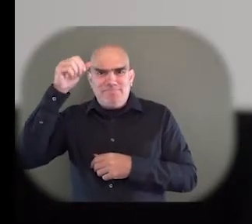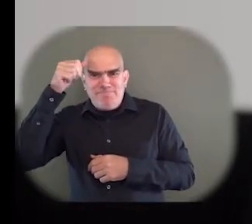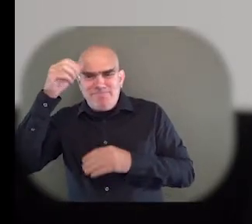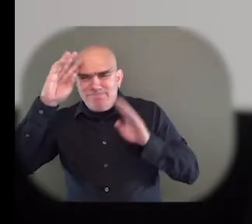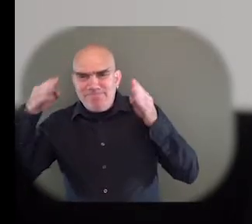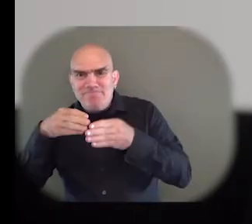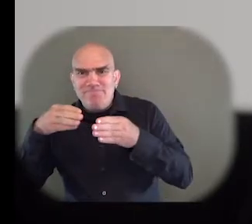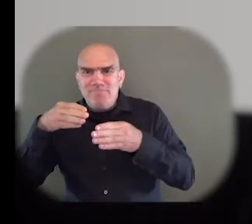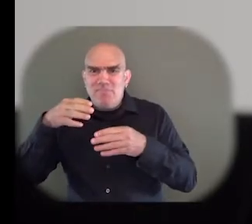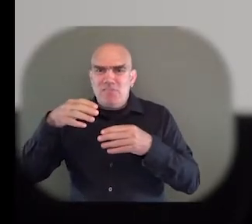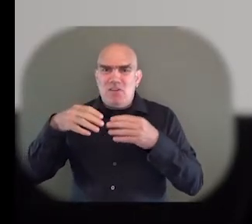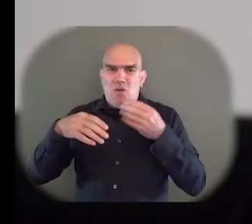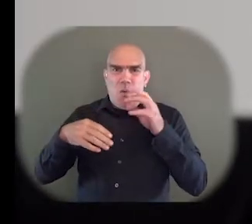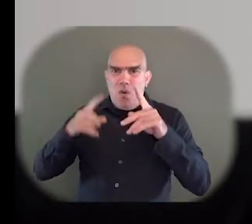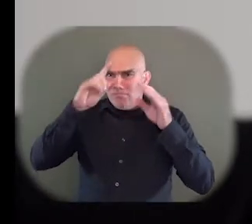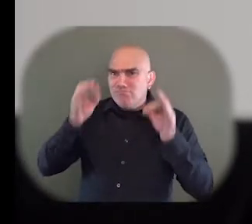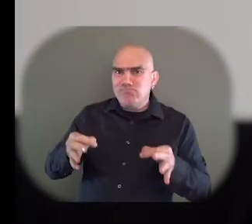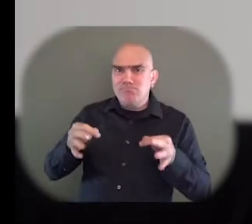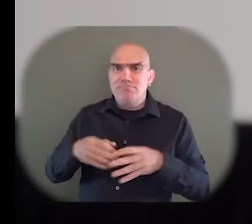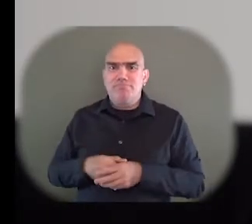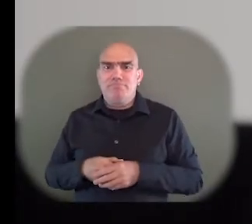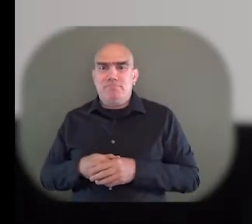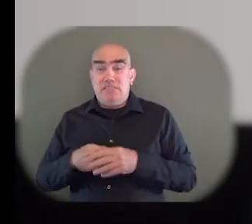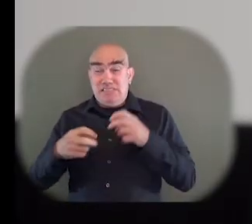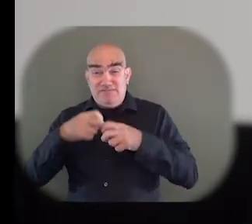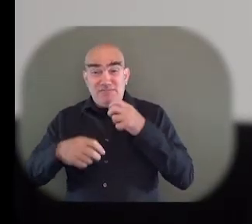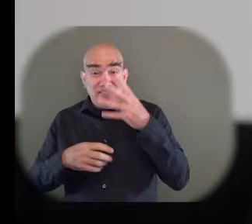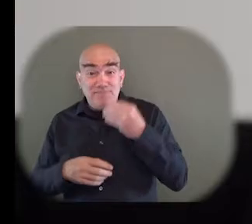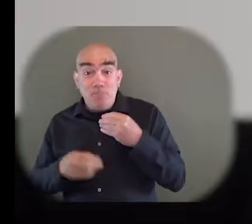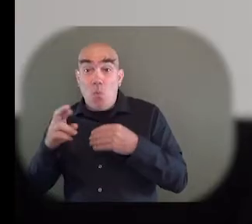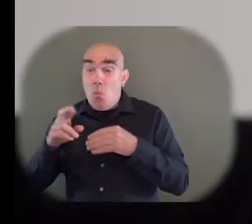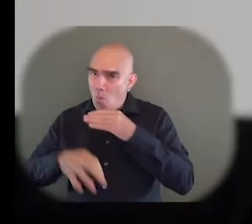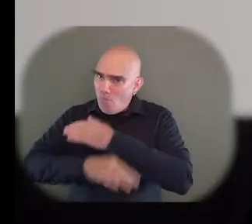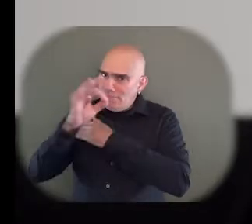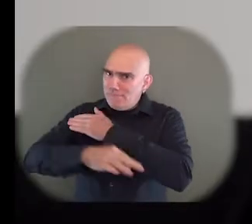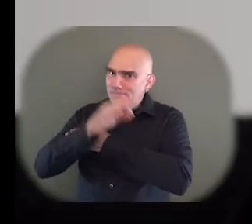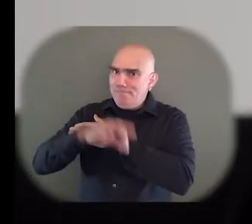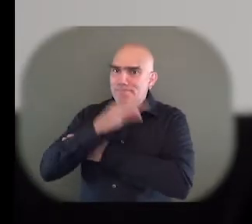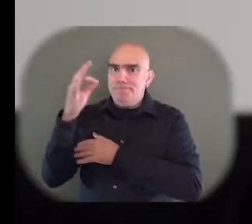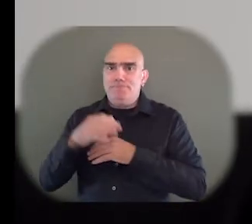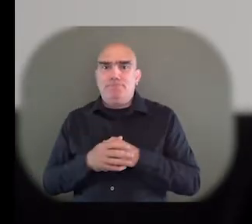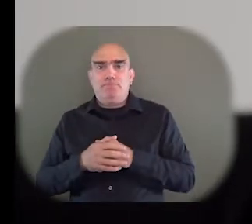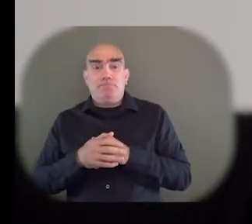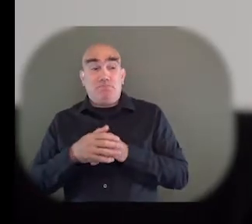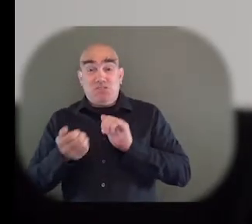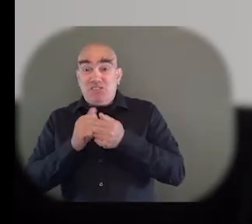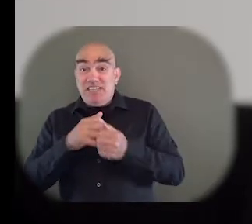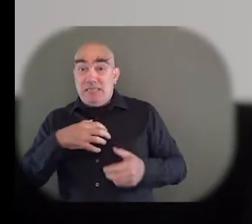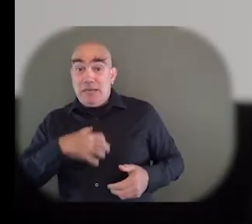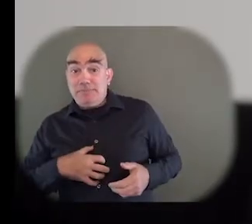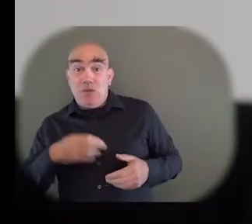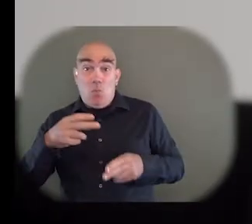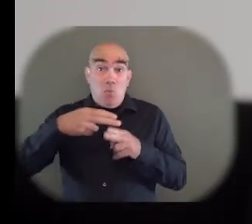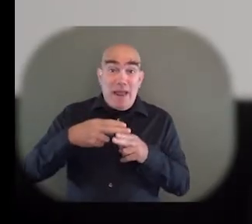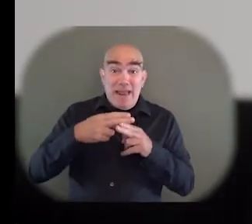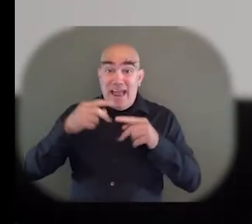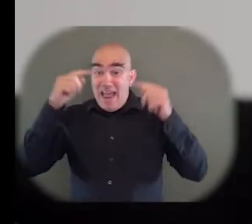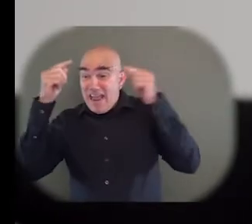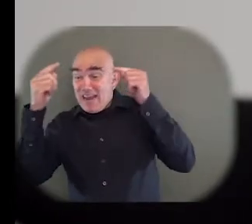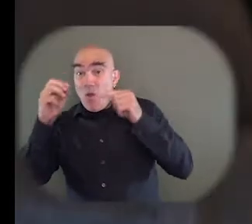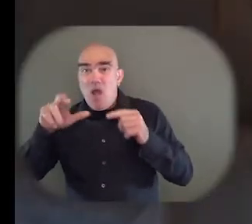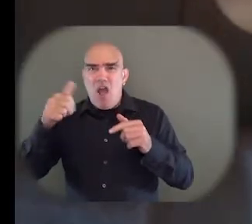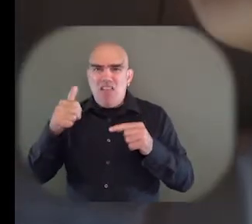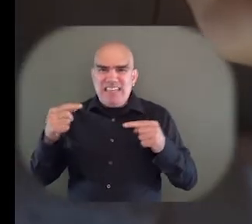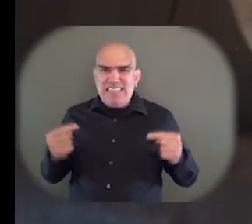making decisions, difficulty sleeping or oversleeping, changes in appetite or weight, headaches or other aches or